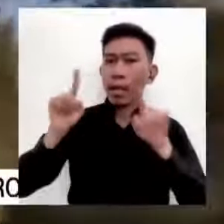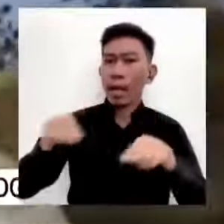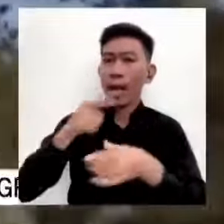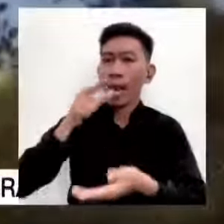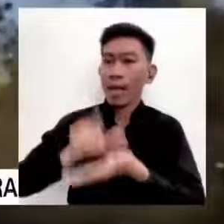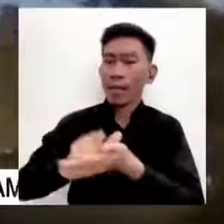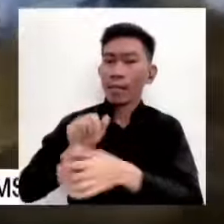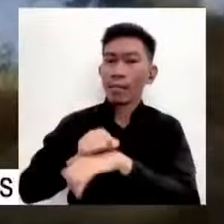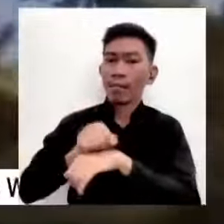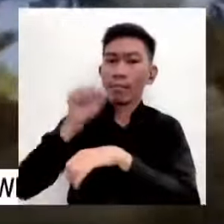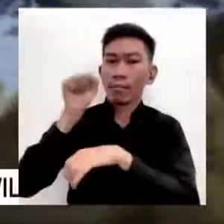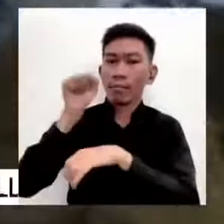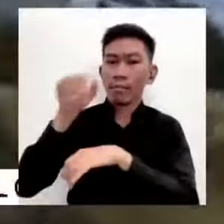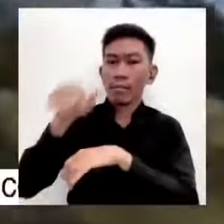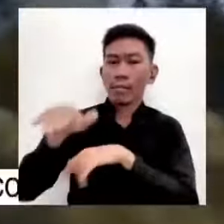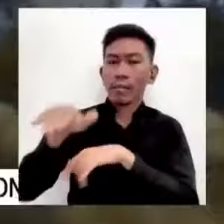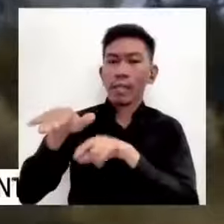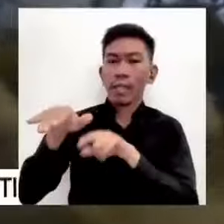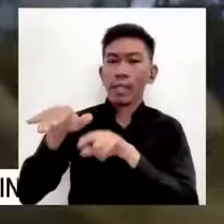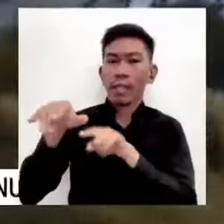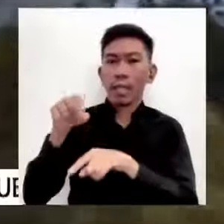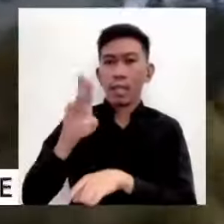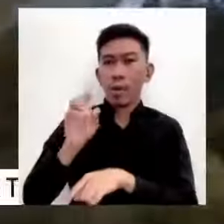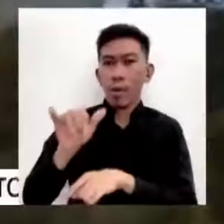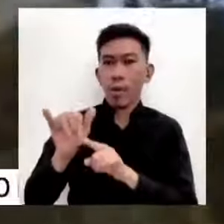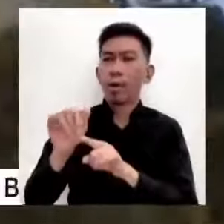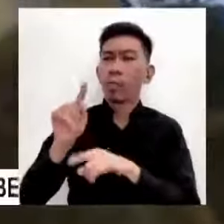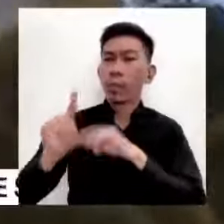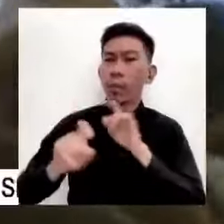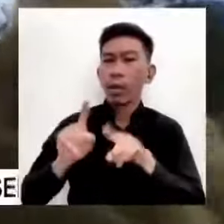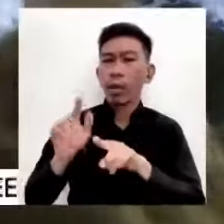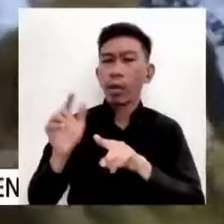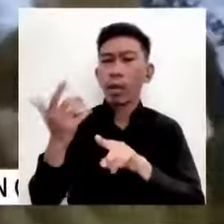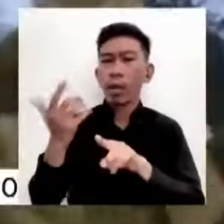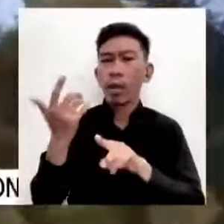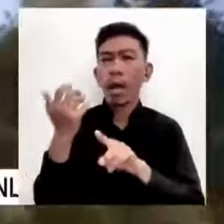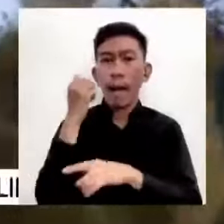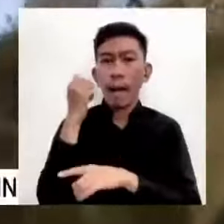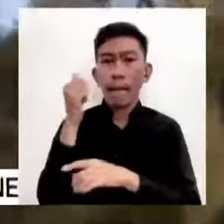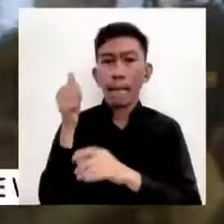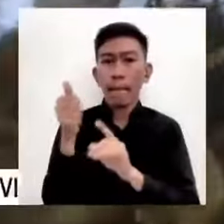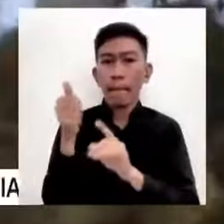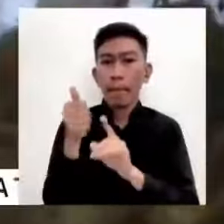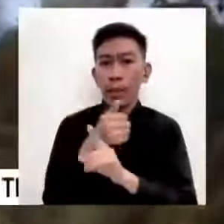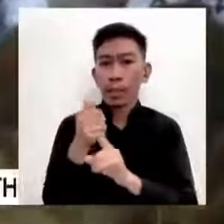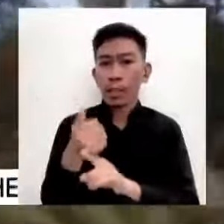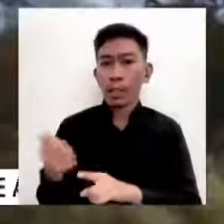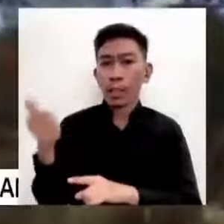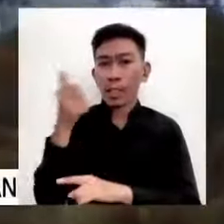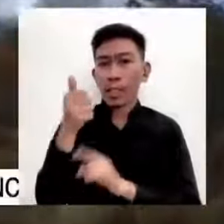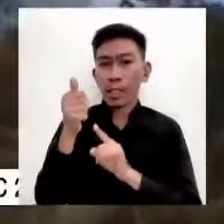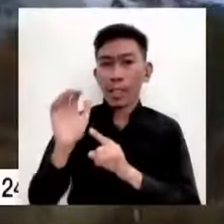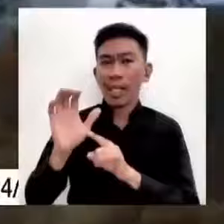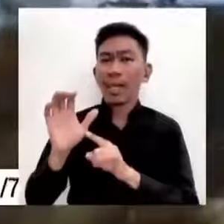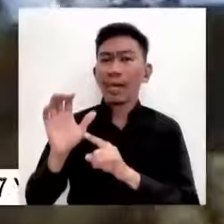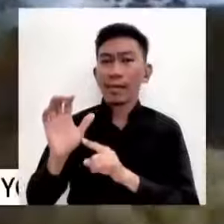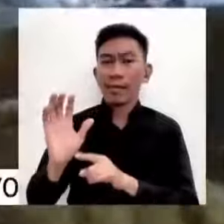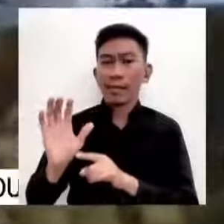by the Davao-based pastor and his church, the Kingdom of Jesus Christ. Vivian Gulia, ABS-CBN